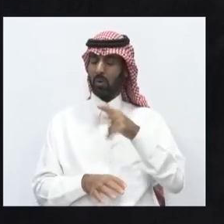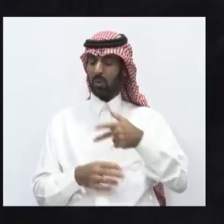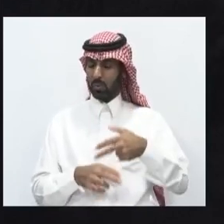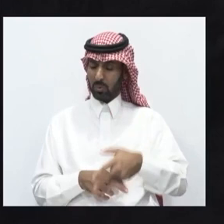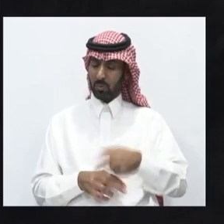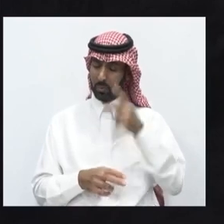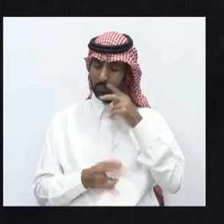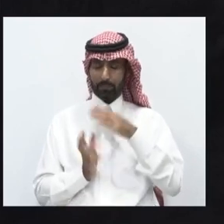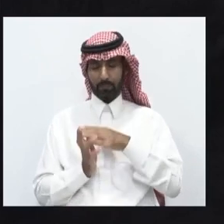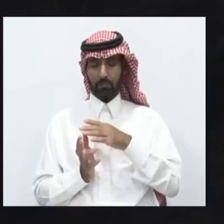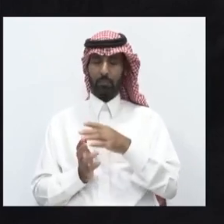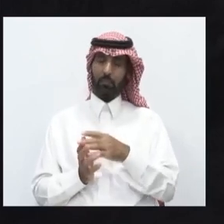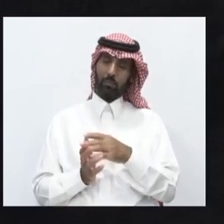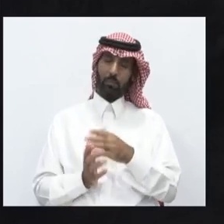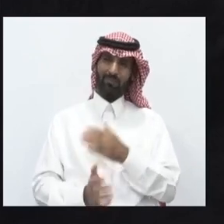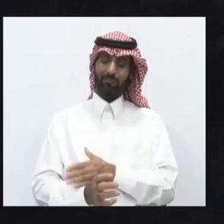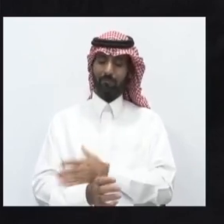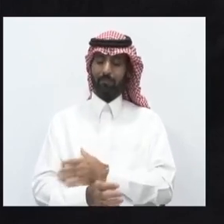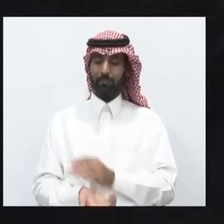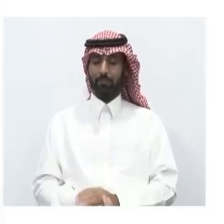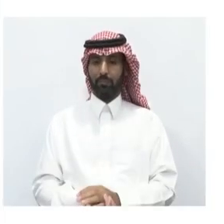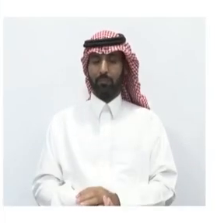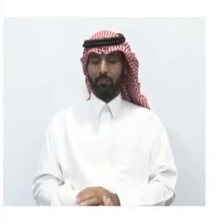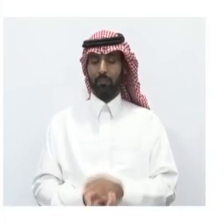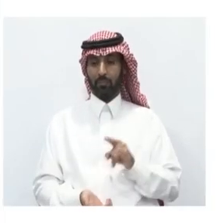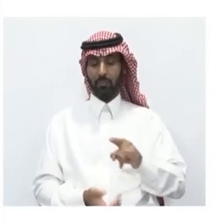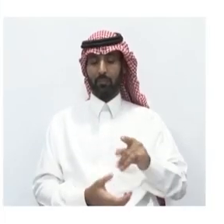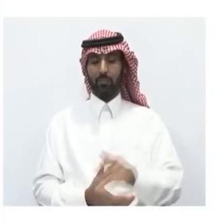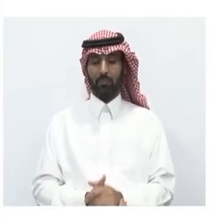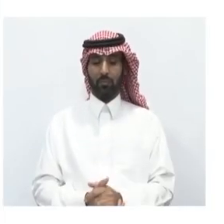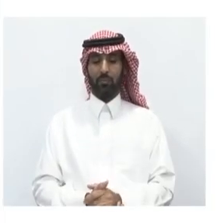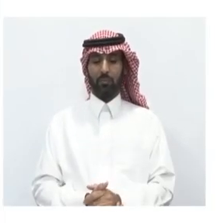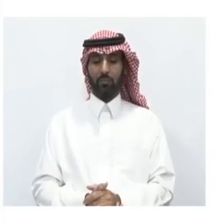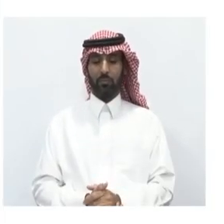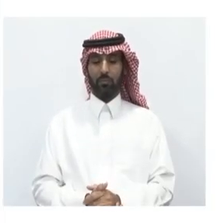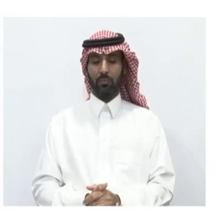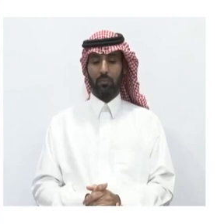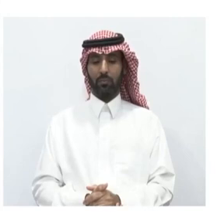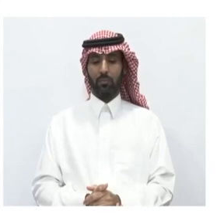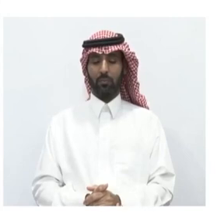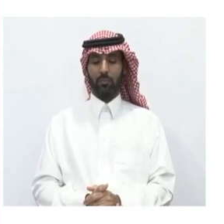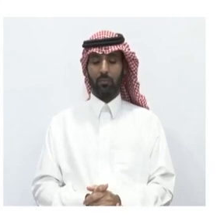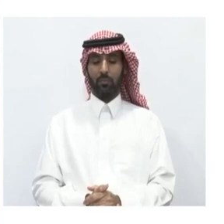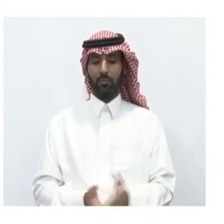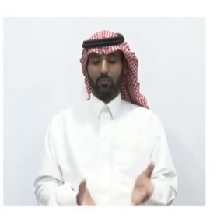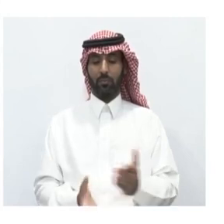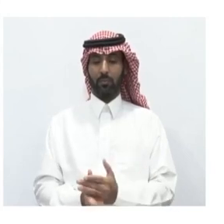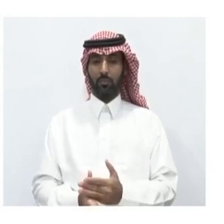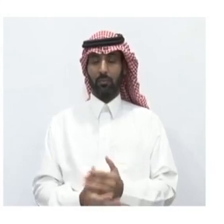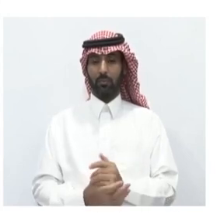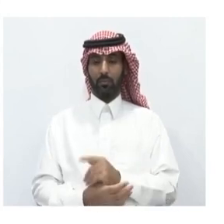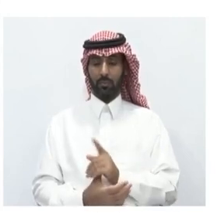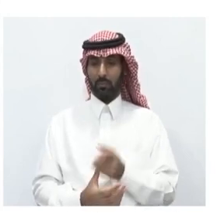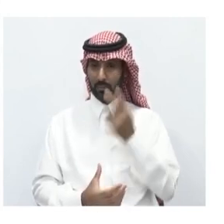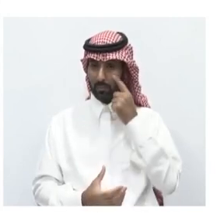to turn some reddish, let's say. That's why they call it red-eye flights. Because of